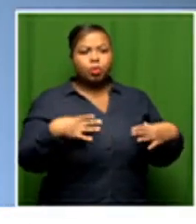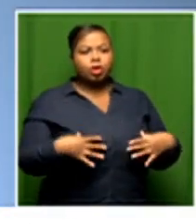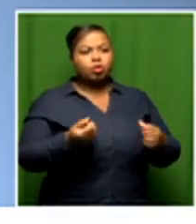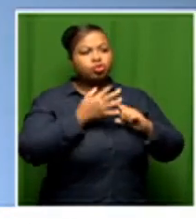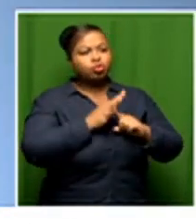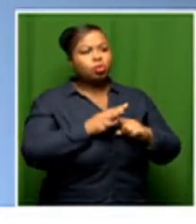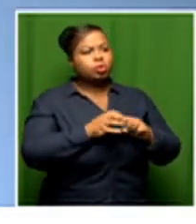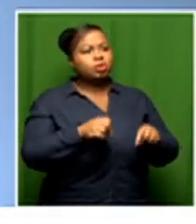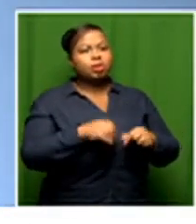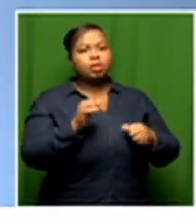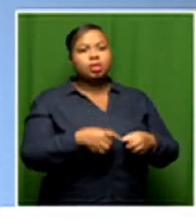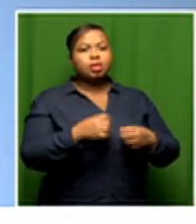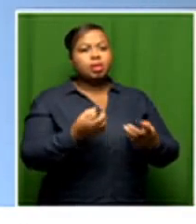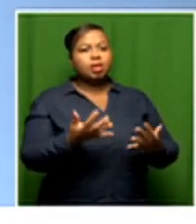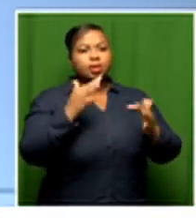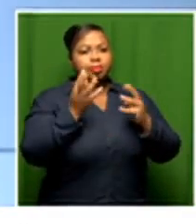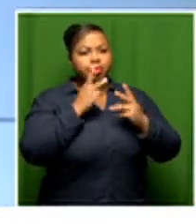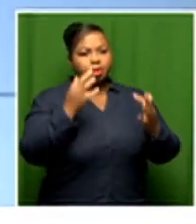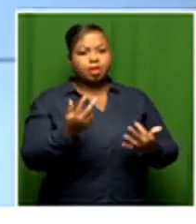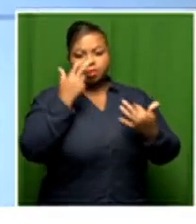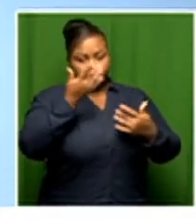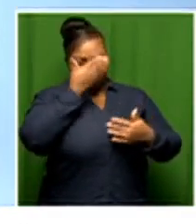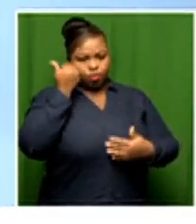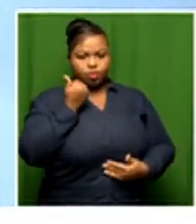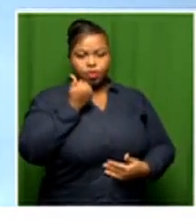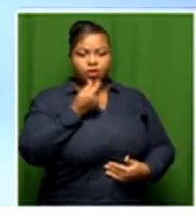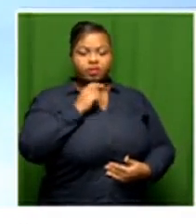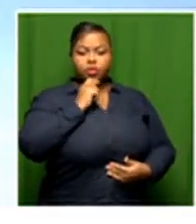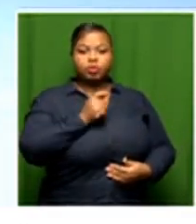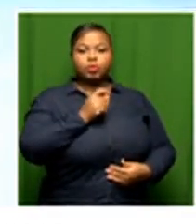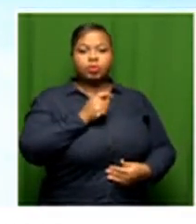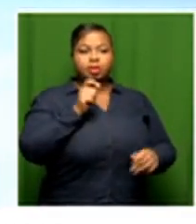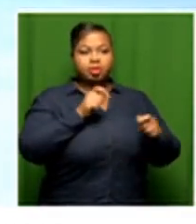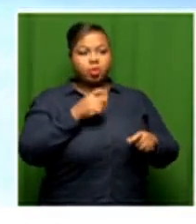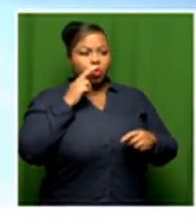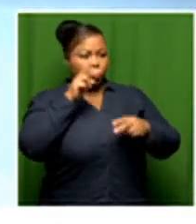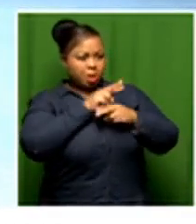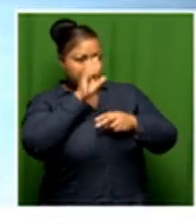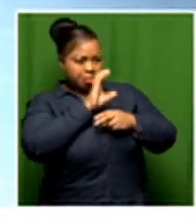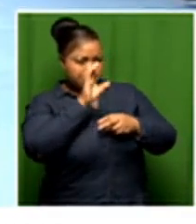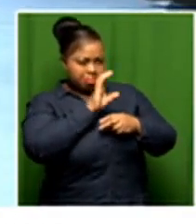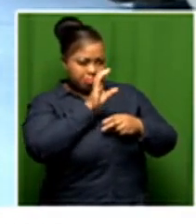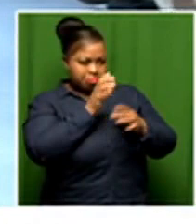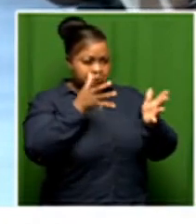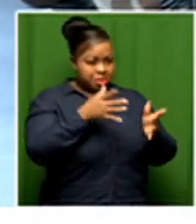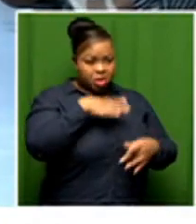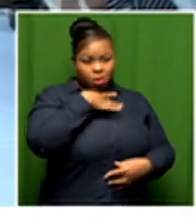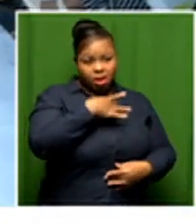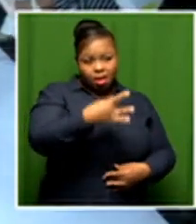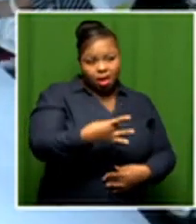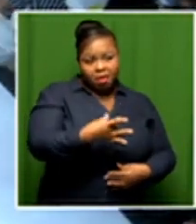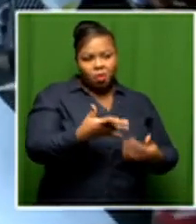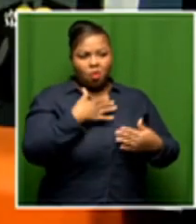backstage. The world is all on you. You don't know if people who look at the clothes, who wash your garments, they love